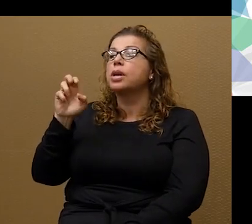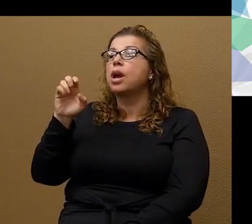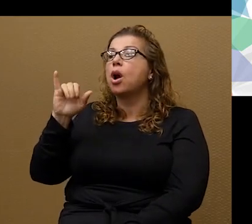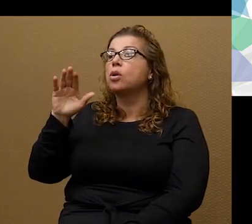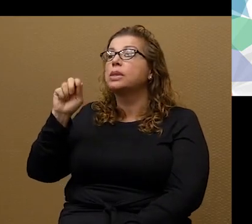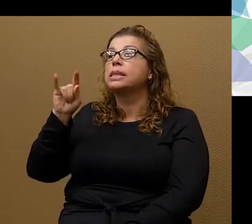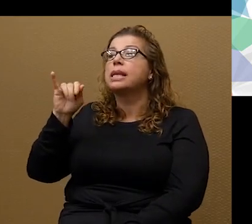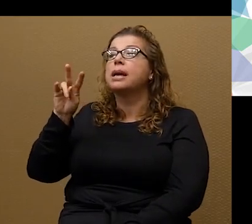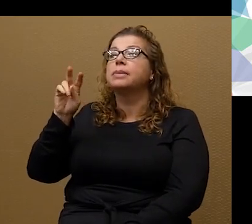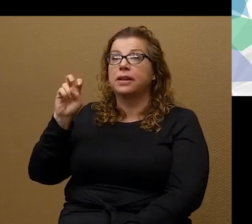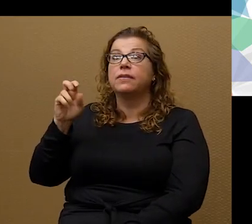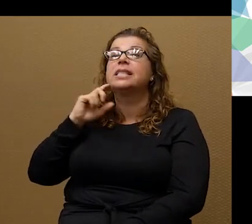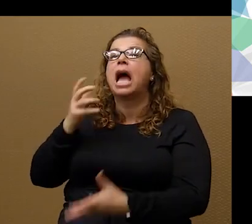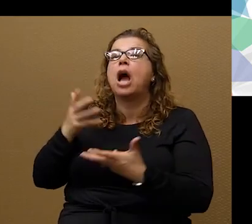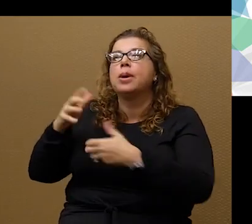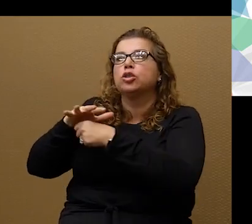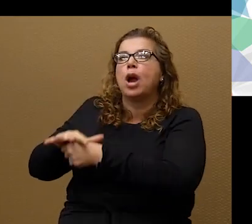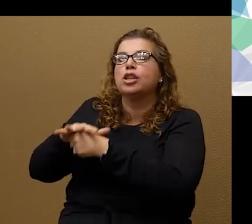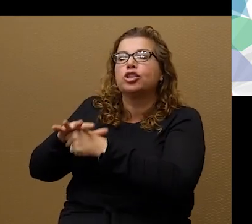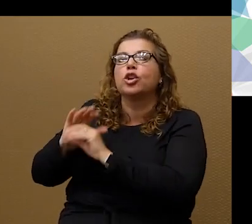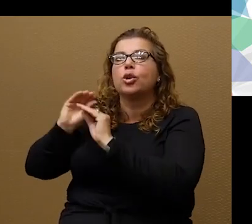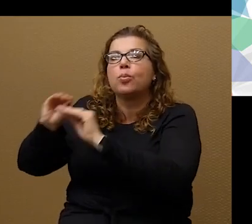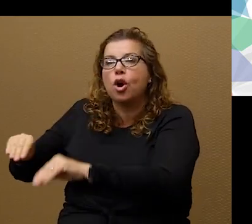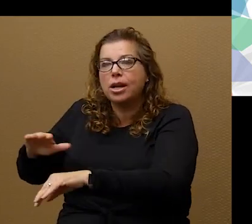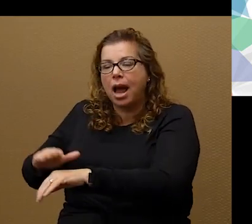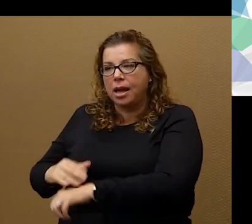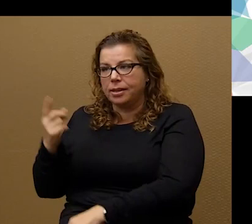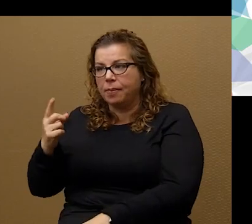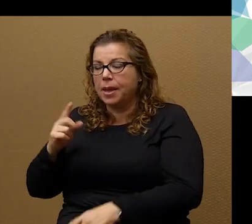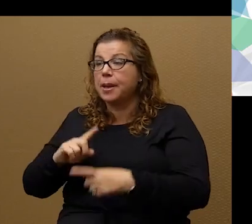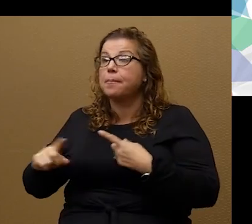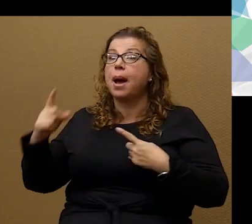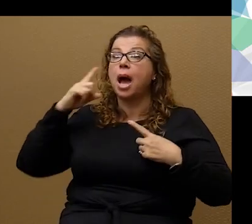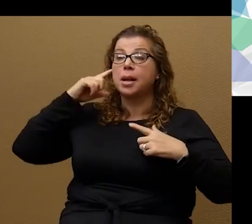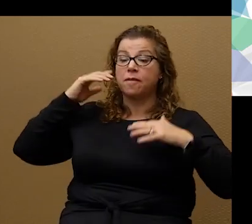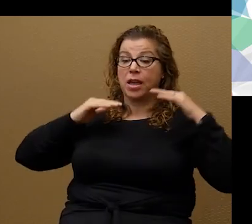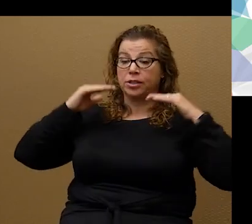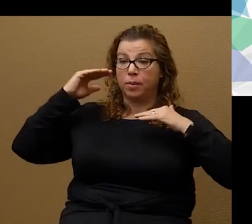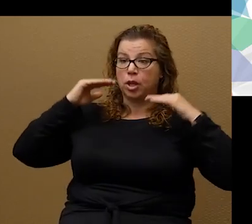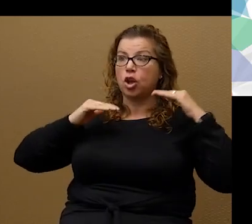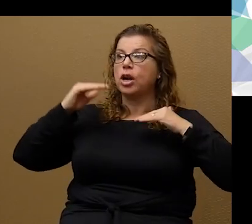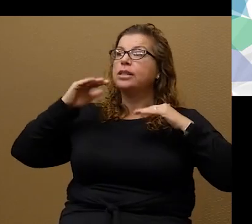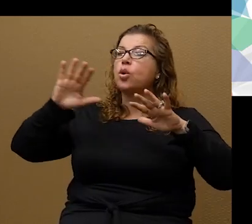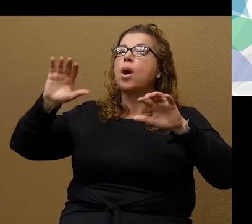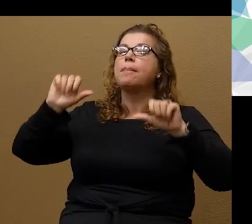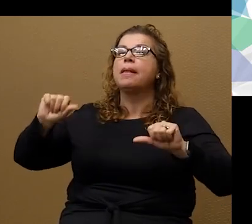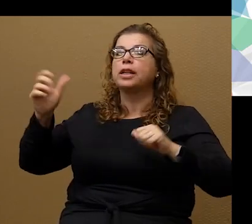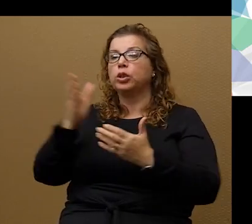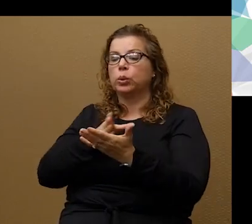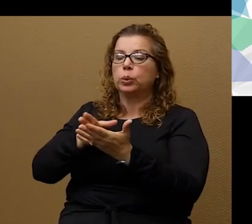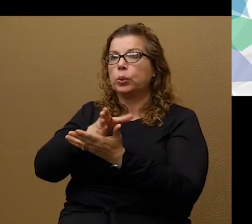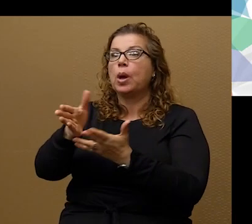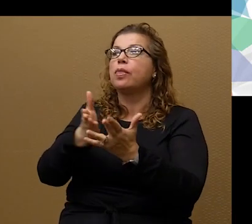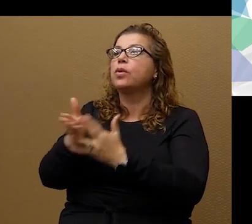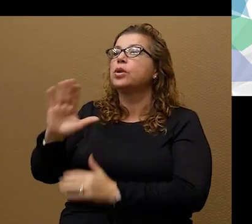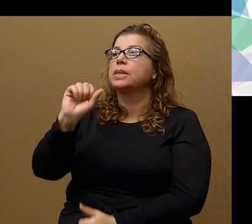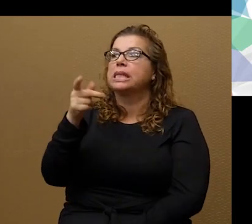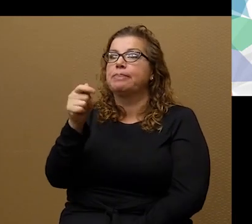things, but vestibular is just that ability to understand how you move in space.